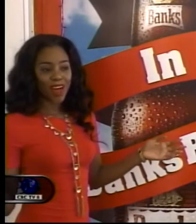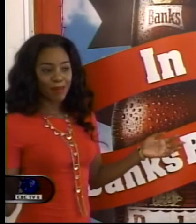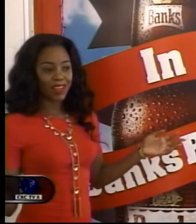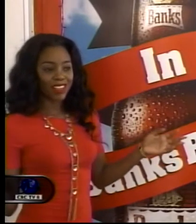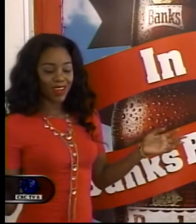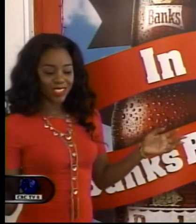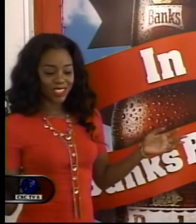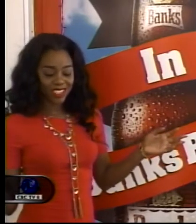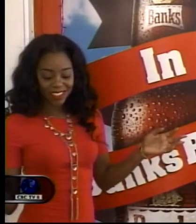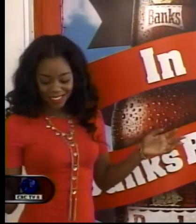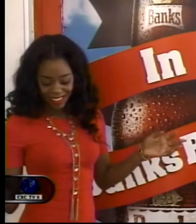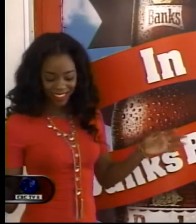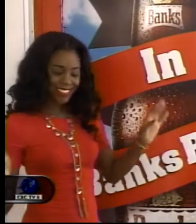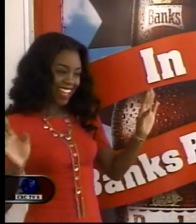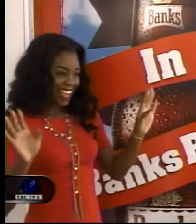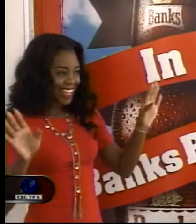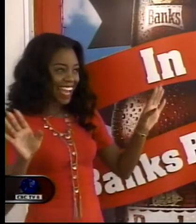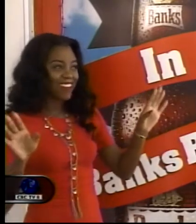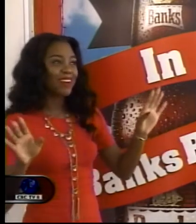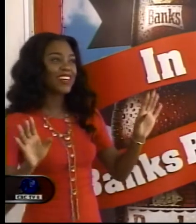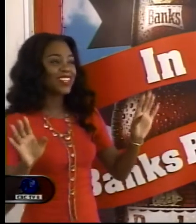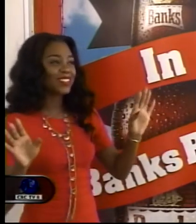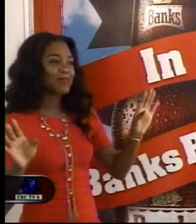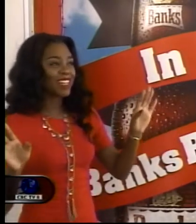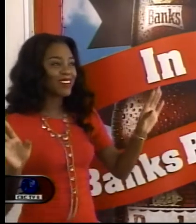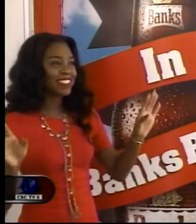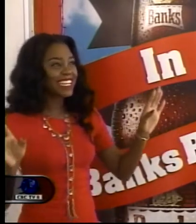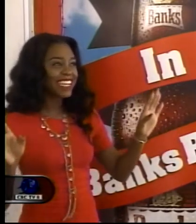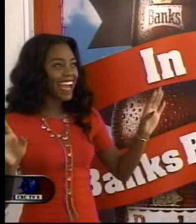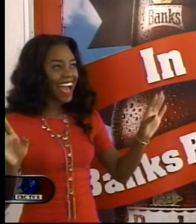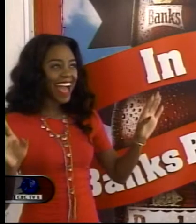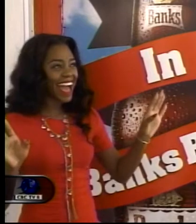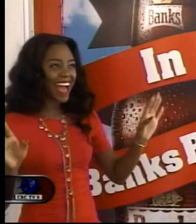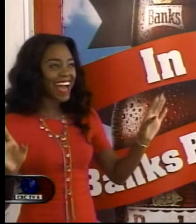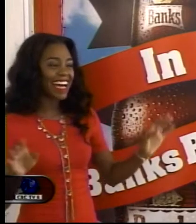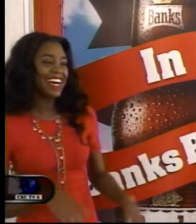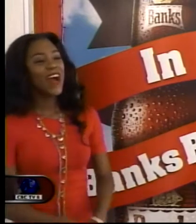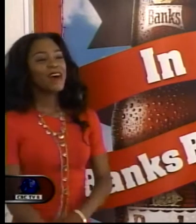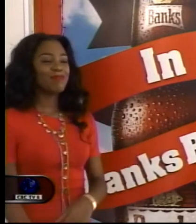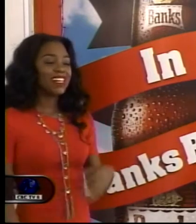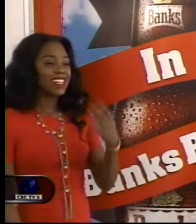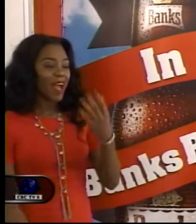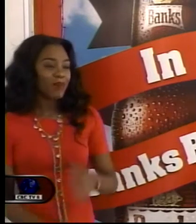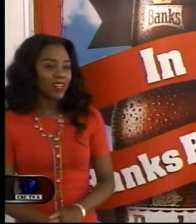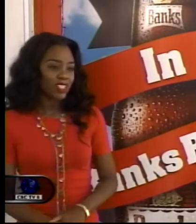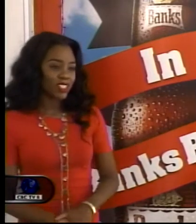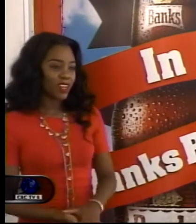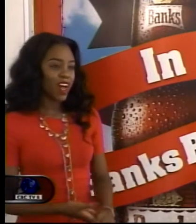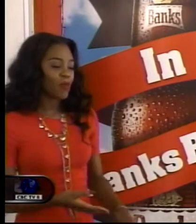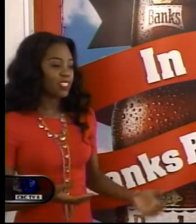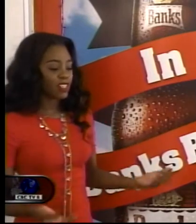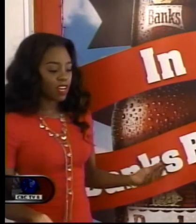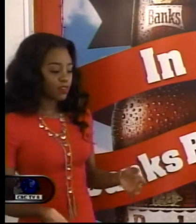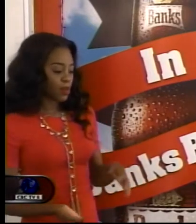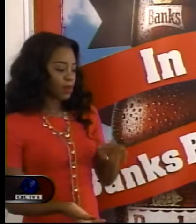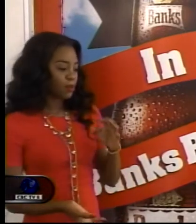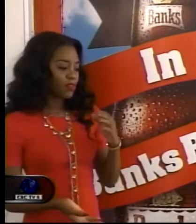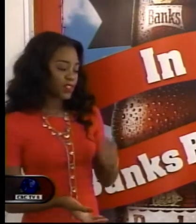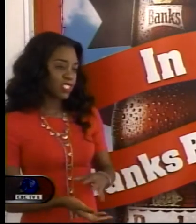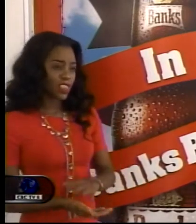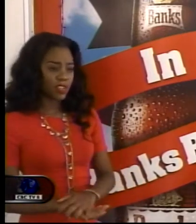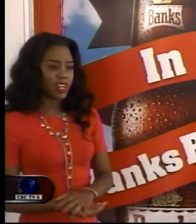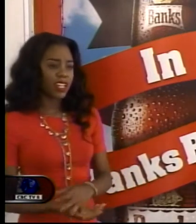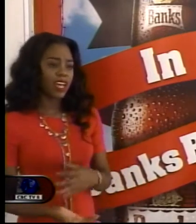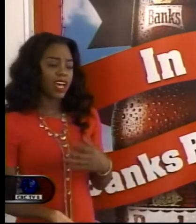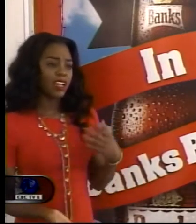also am a lodge girl. Yeah, I'm hearing those people at home say, yeah. But yeah, I'm a lodge girl. I went to lodge from